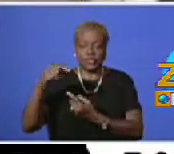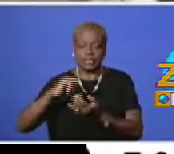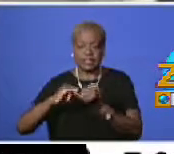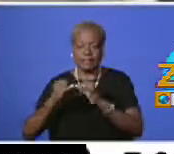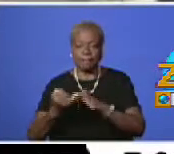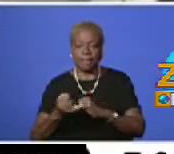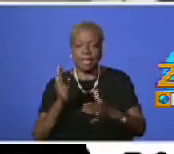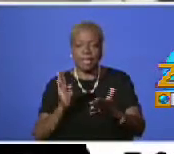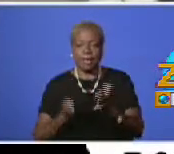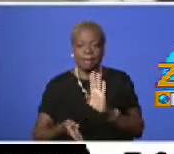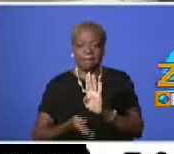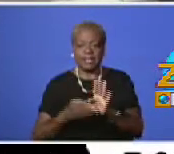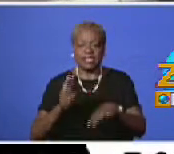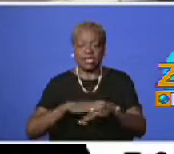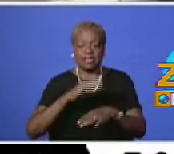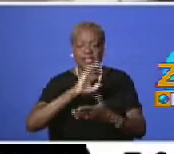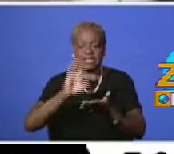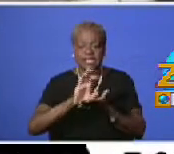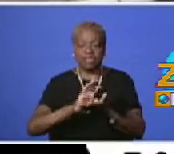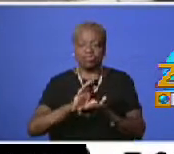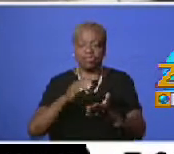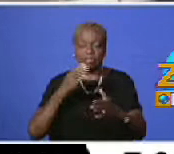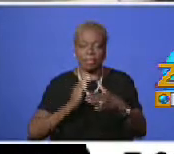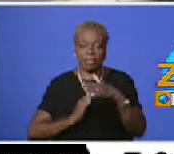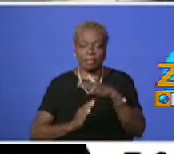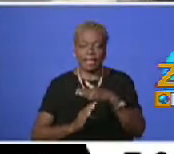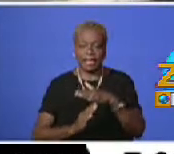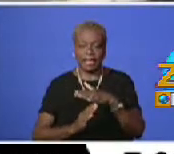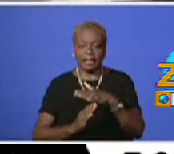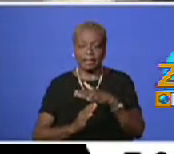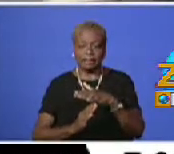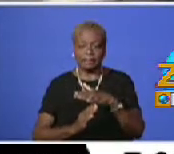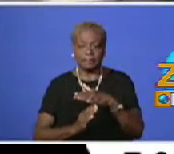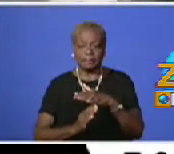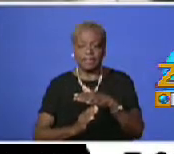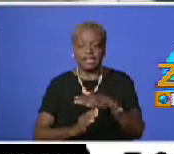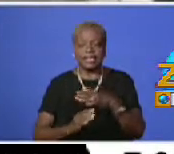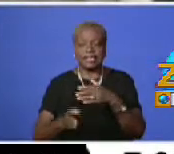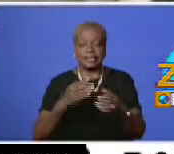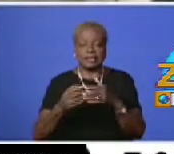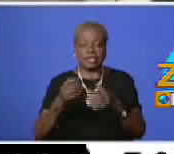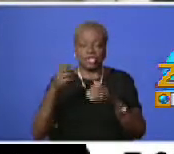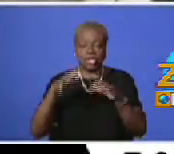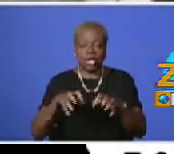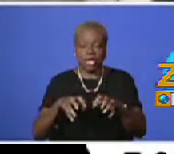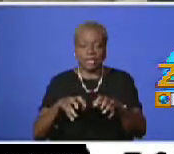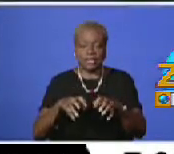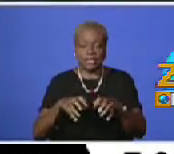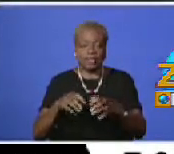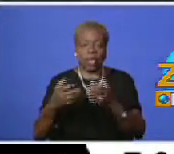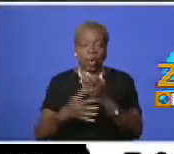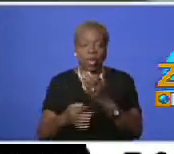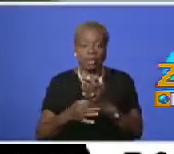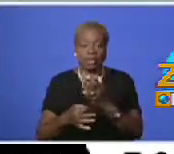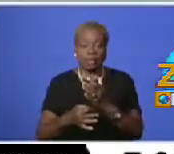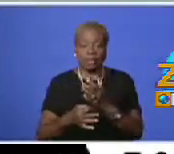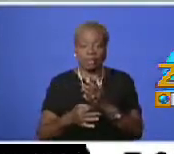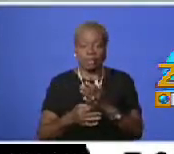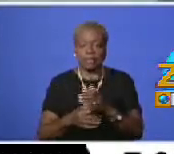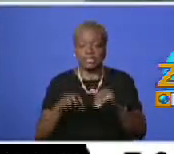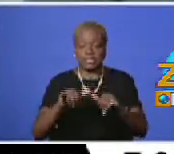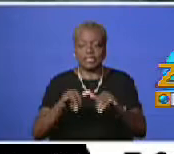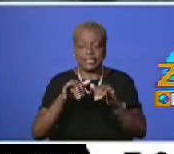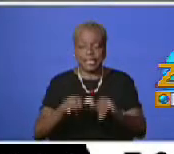on the central bank's analysis, despite any shocks in international oil prices, inflationary pressures are expected to remain